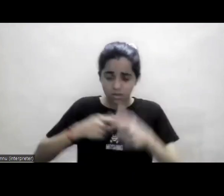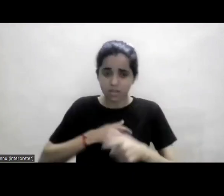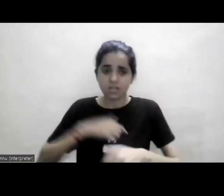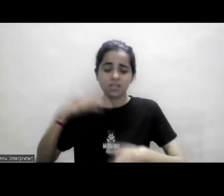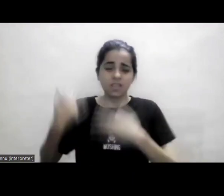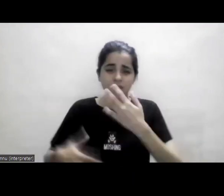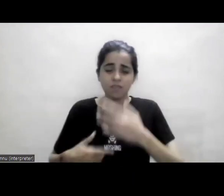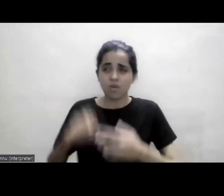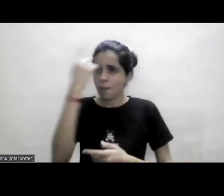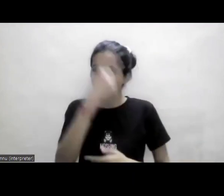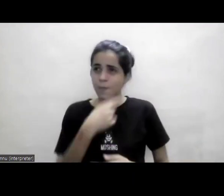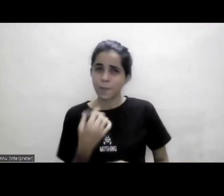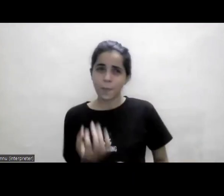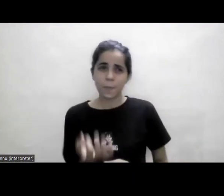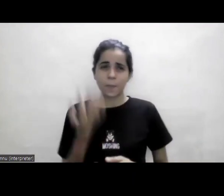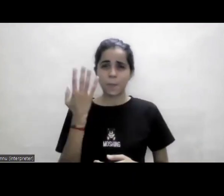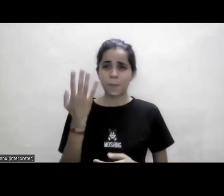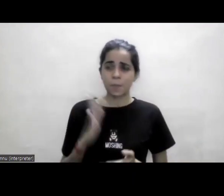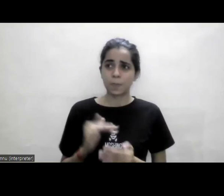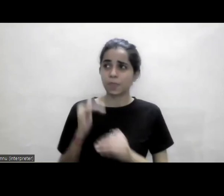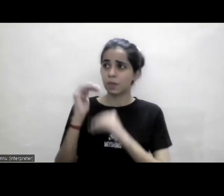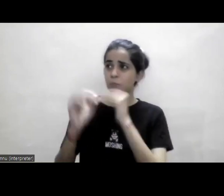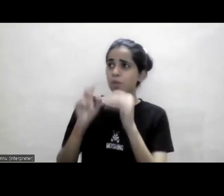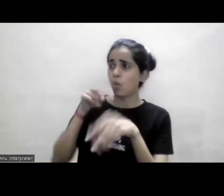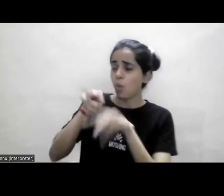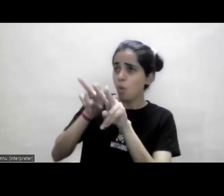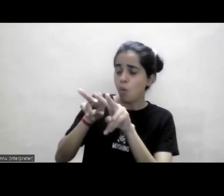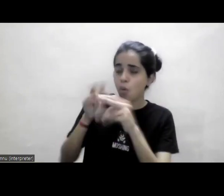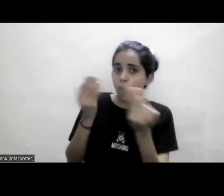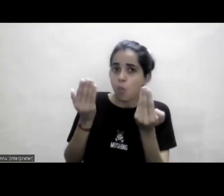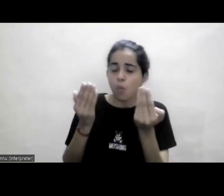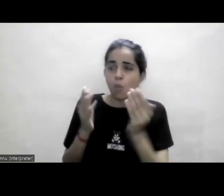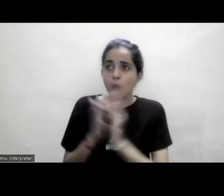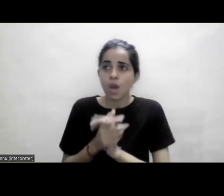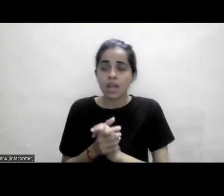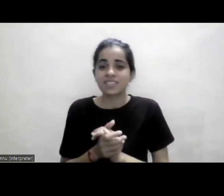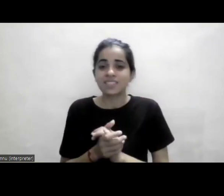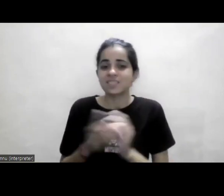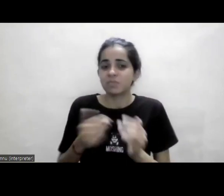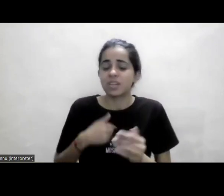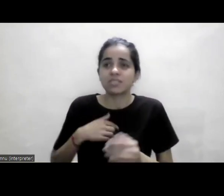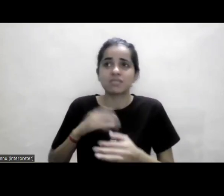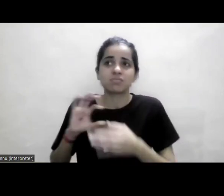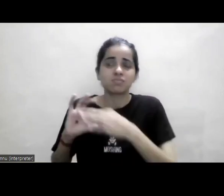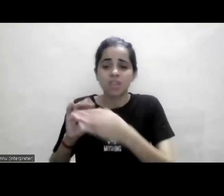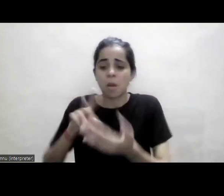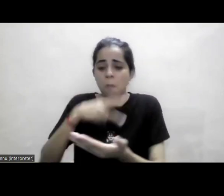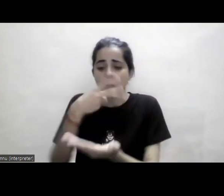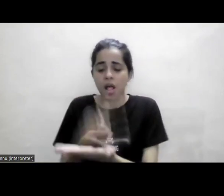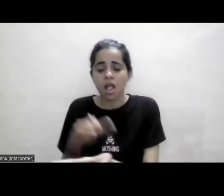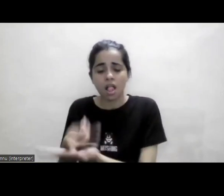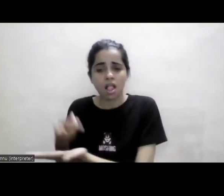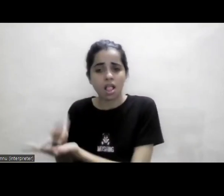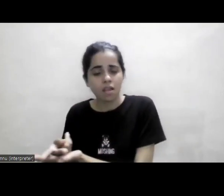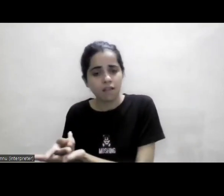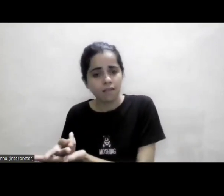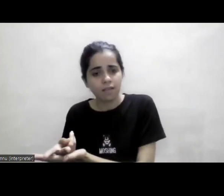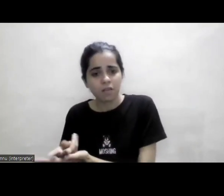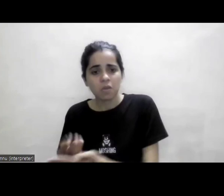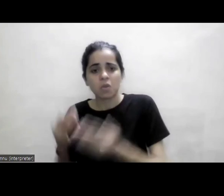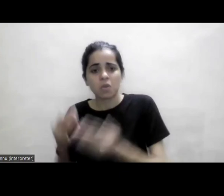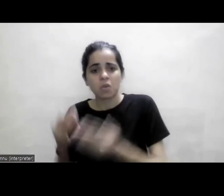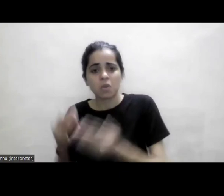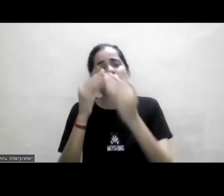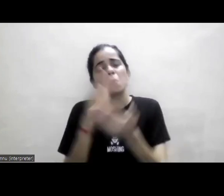charming, productive, highly driven, and then another scene where she's unable to get out of bed. Her entire house is dark.